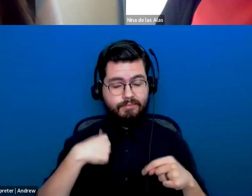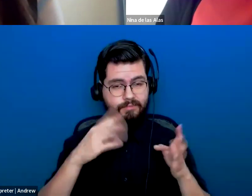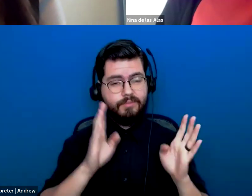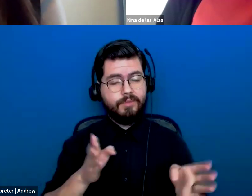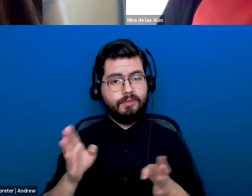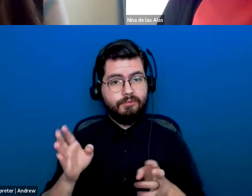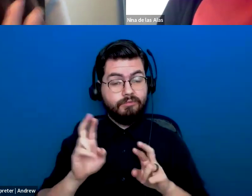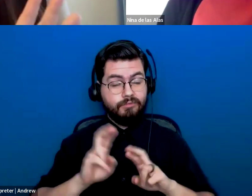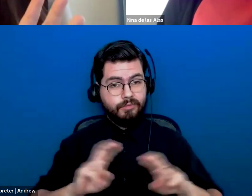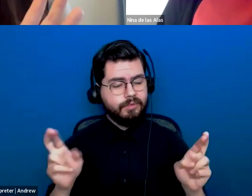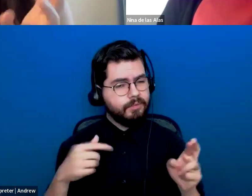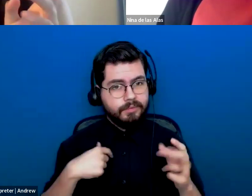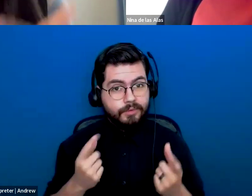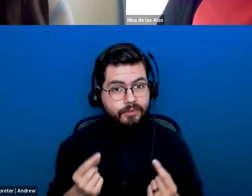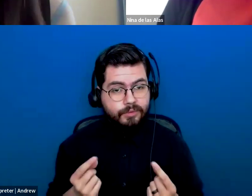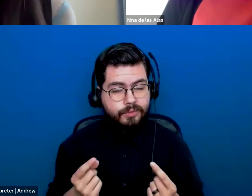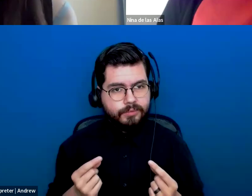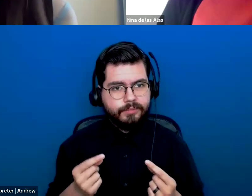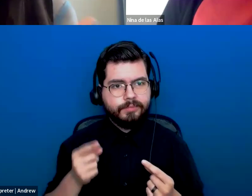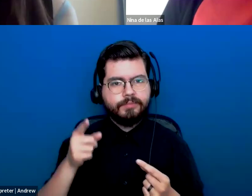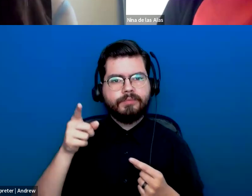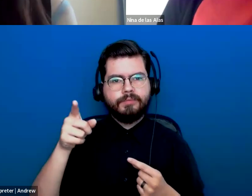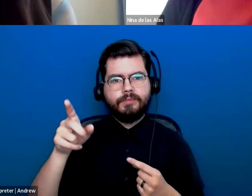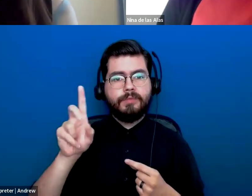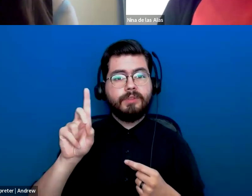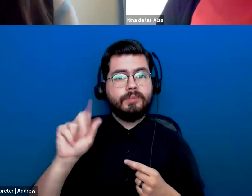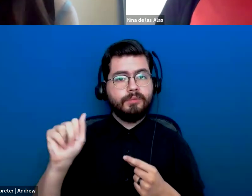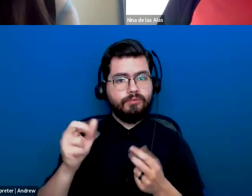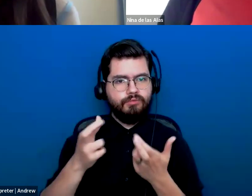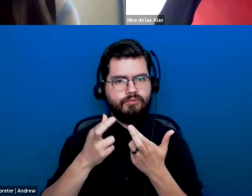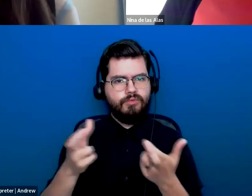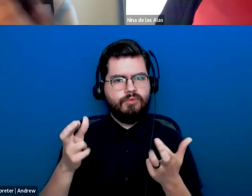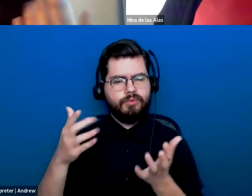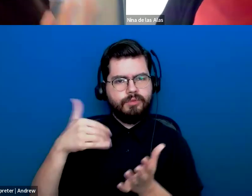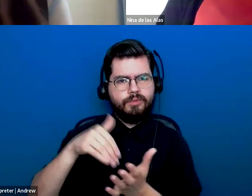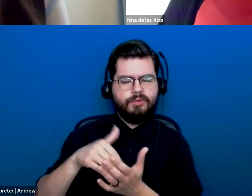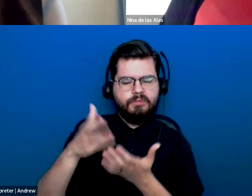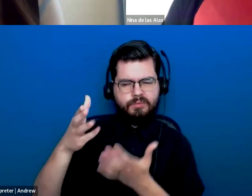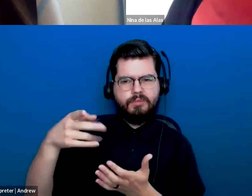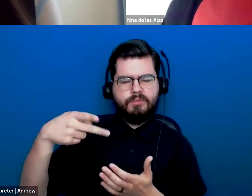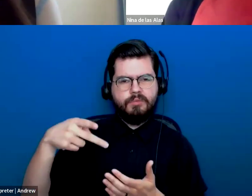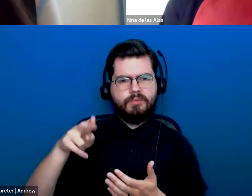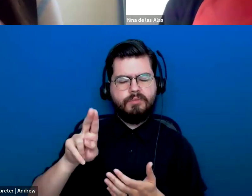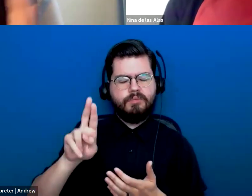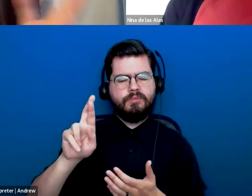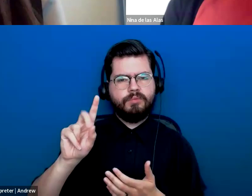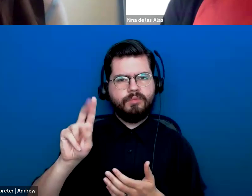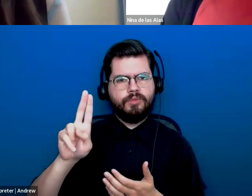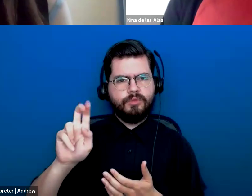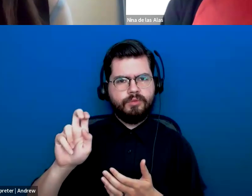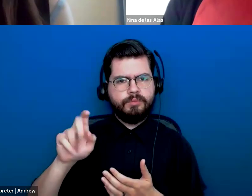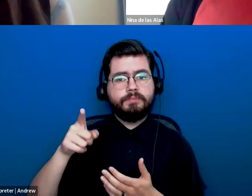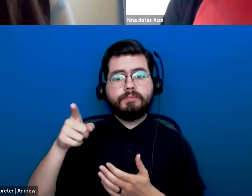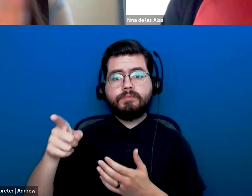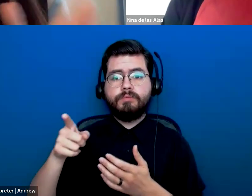to the Disability Resource Center at Purdue. I talked to the director, had a very